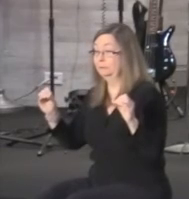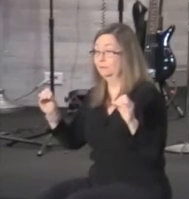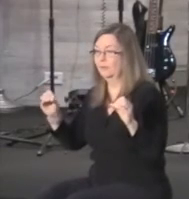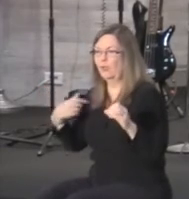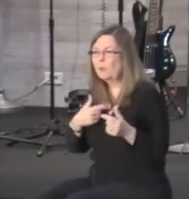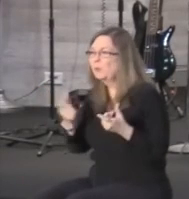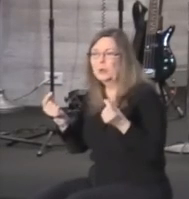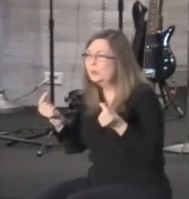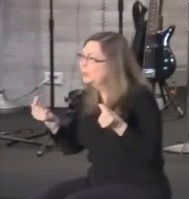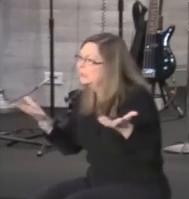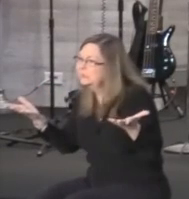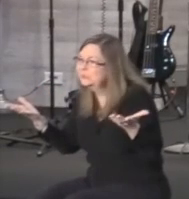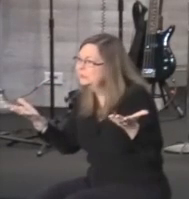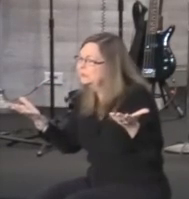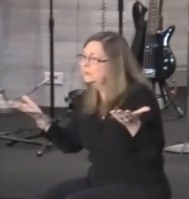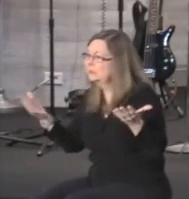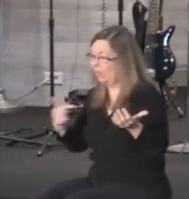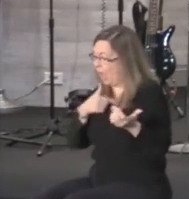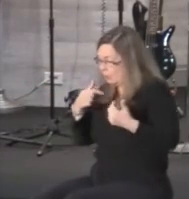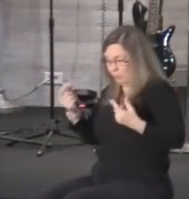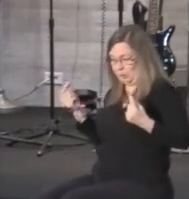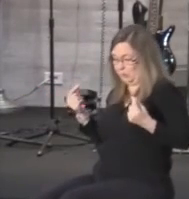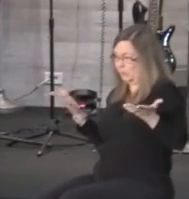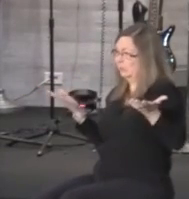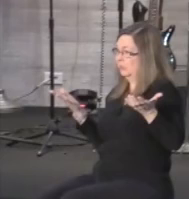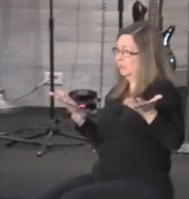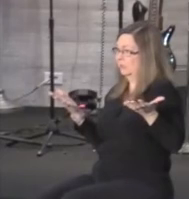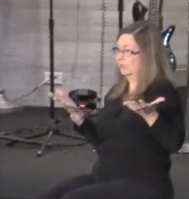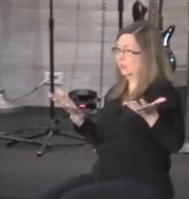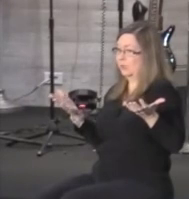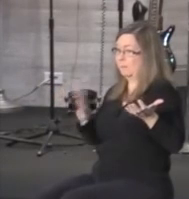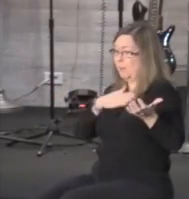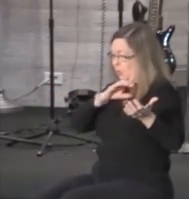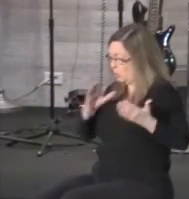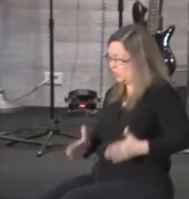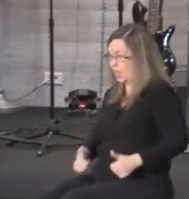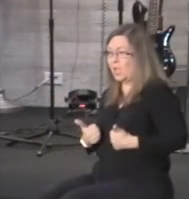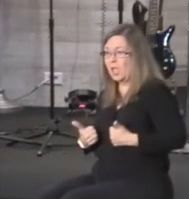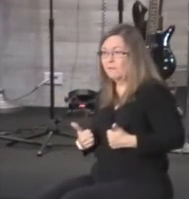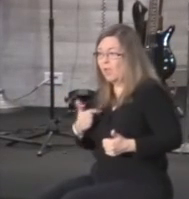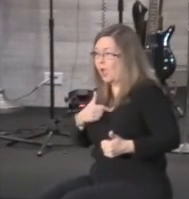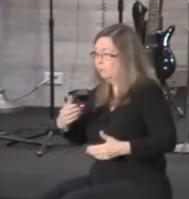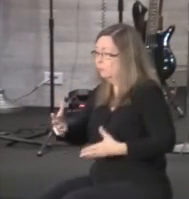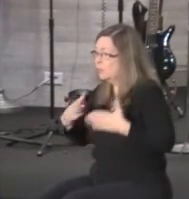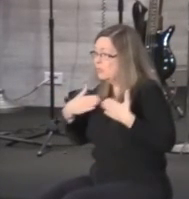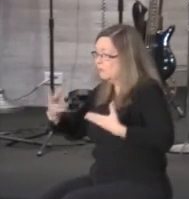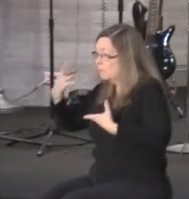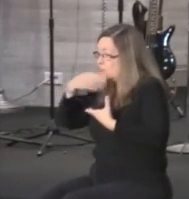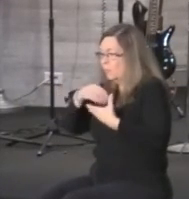What are we doing? What am I doing with my Christianity? What am I breathing